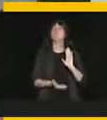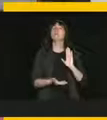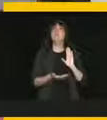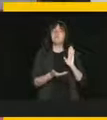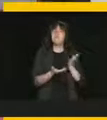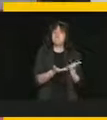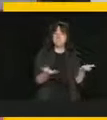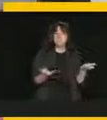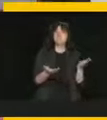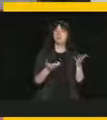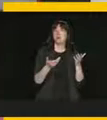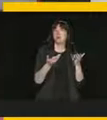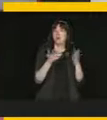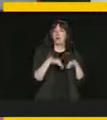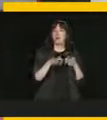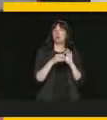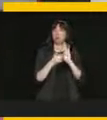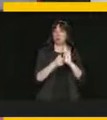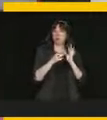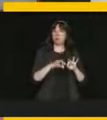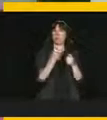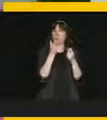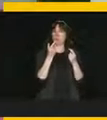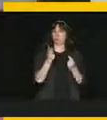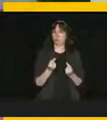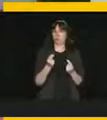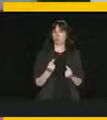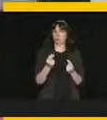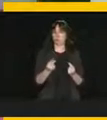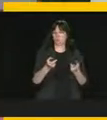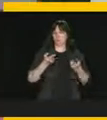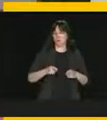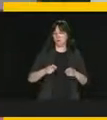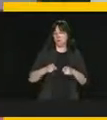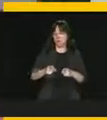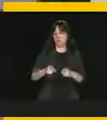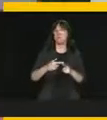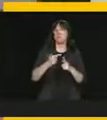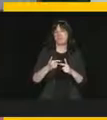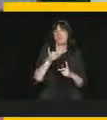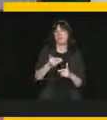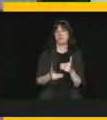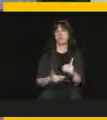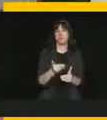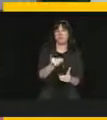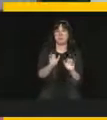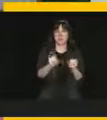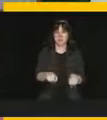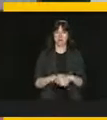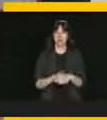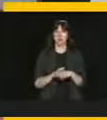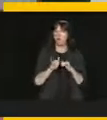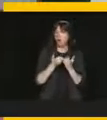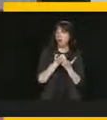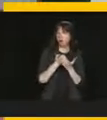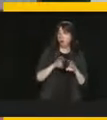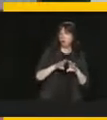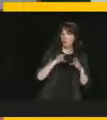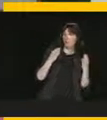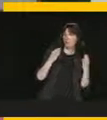that need to happen before we take any next steps. Restarting our economy will be gradual and